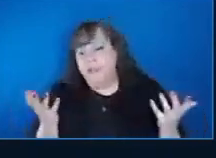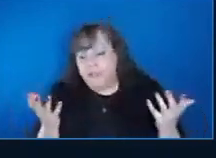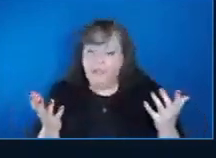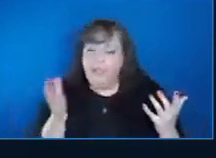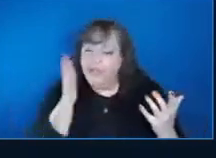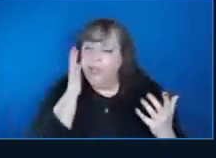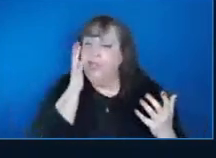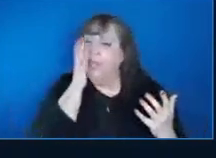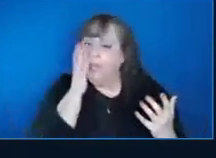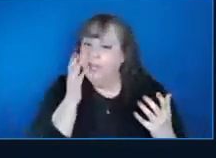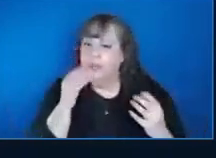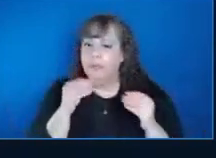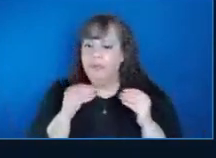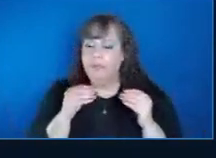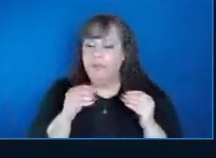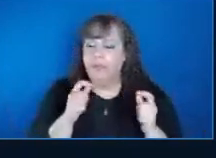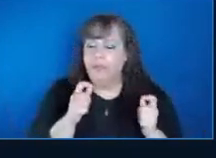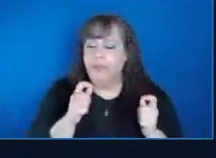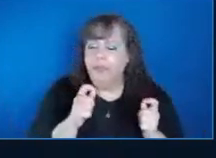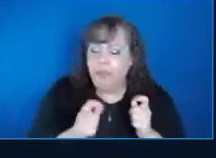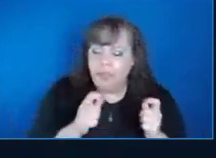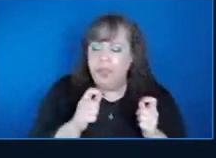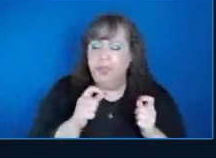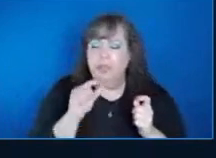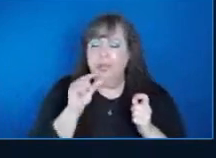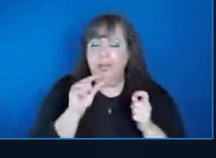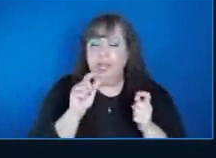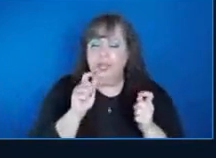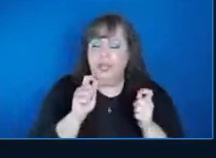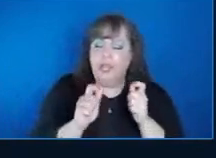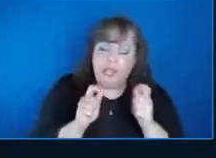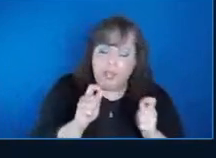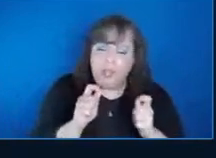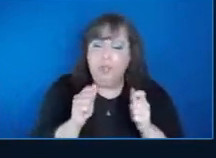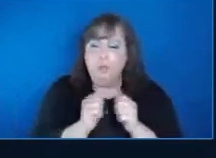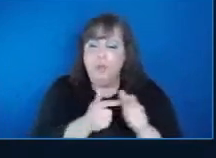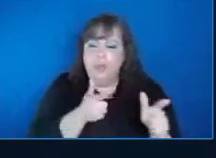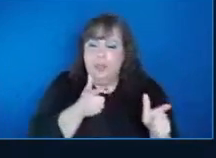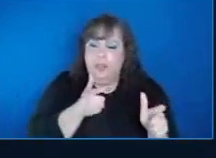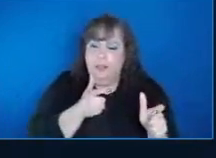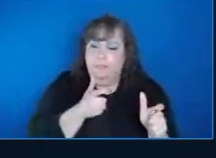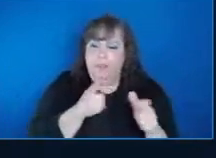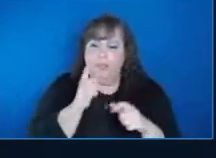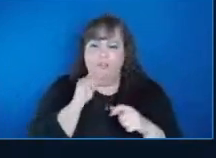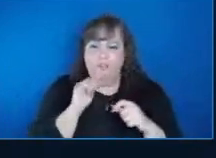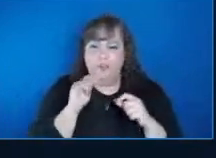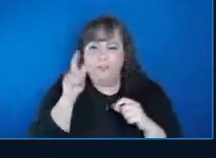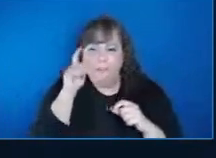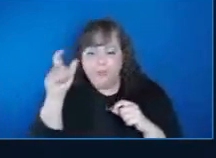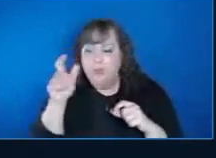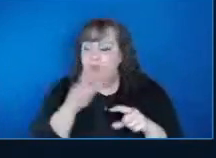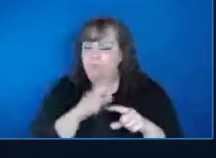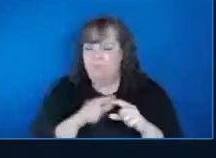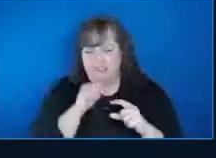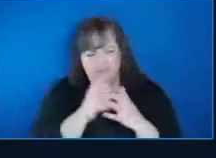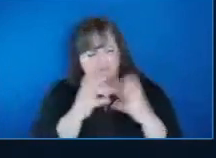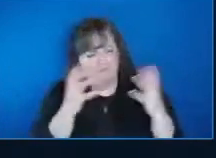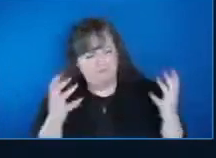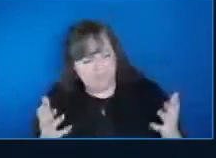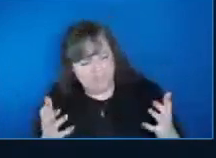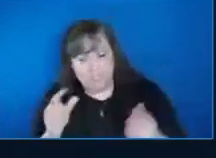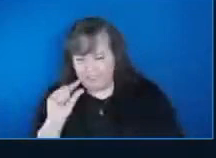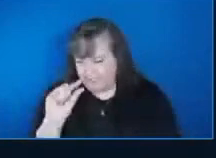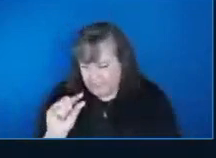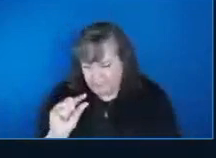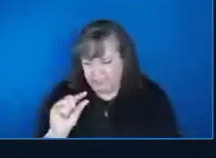little bit of a little tiny change in the speed of that little moon, but not very much, just a tiny bit. But